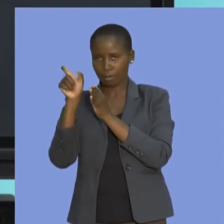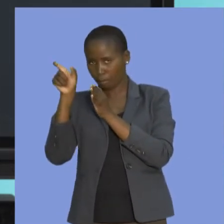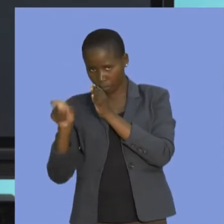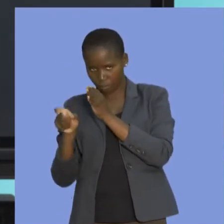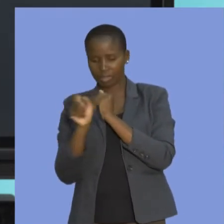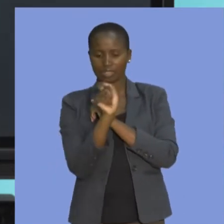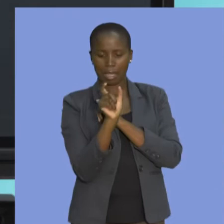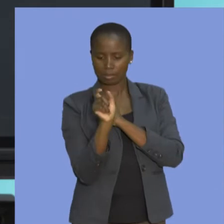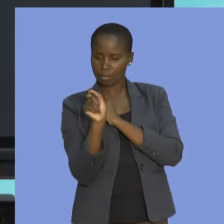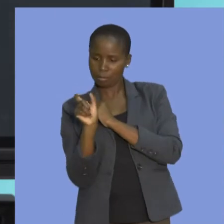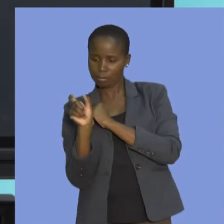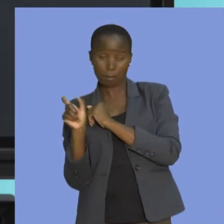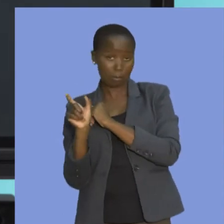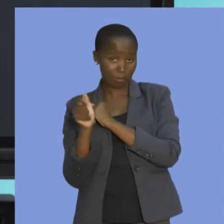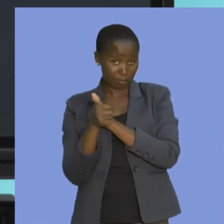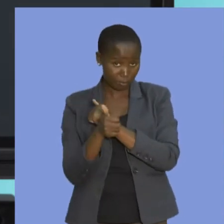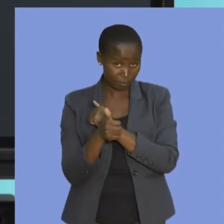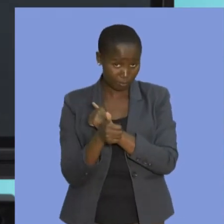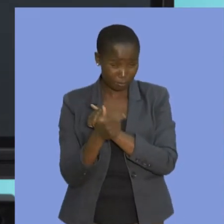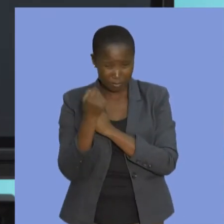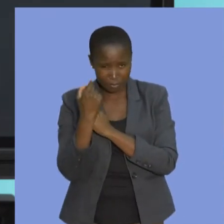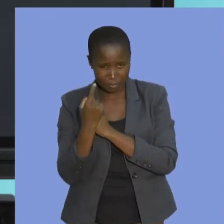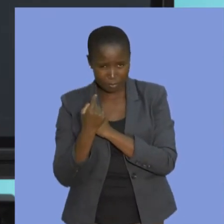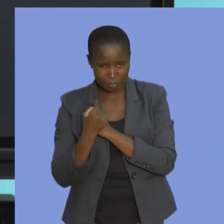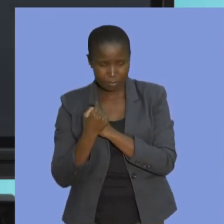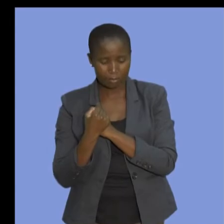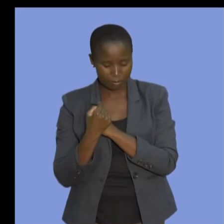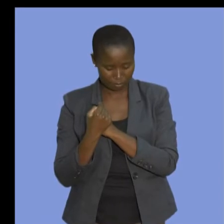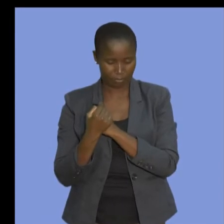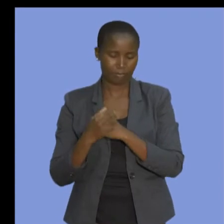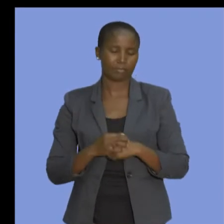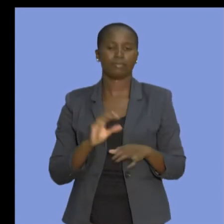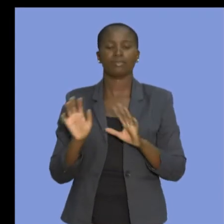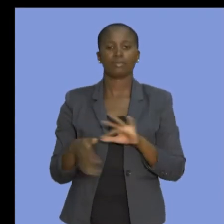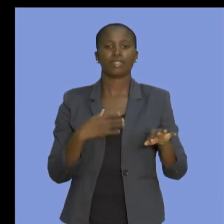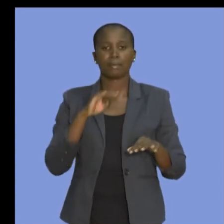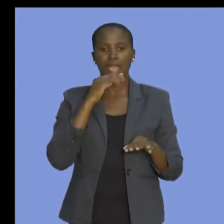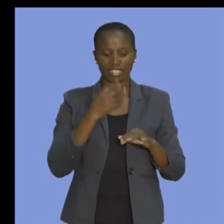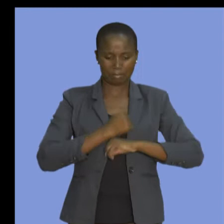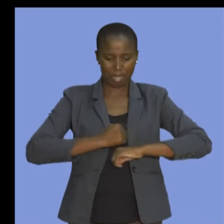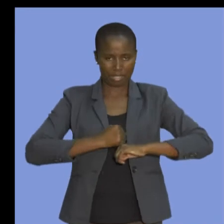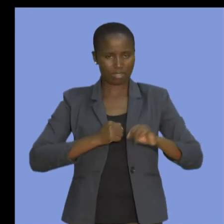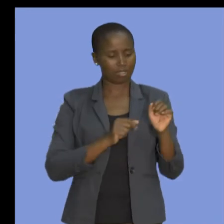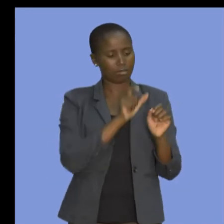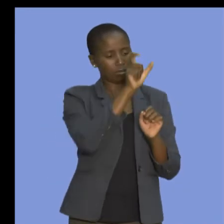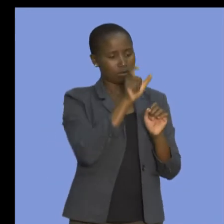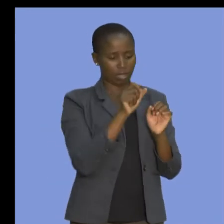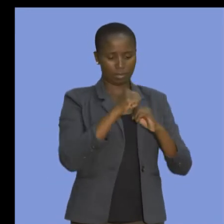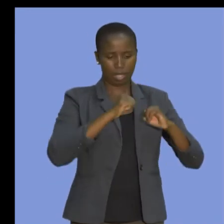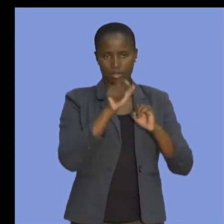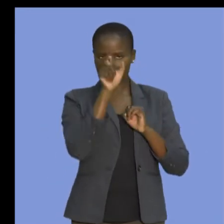charts. Are we all together? Make sense? Okay, so gaps, you have gaps